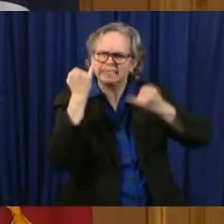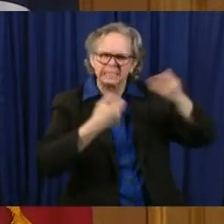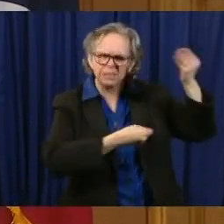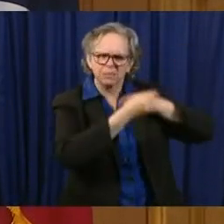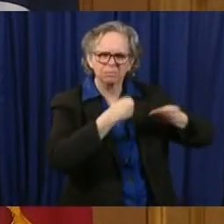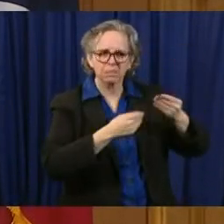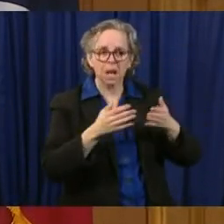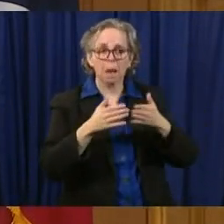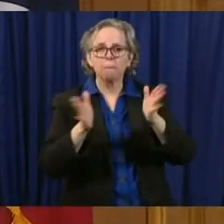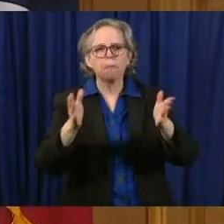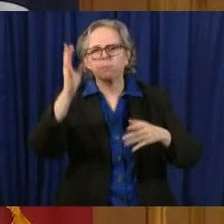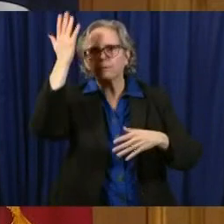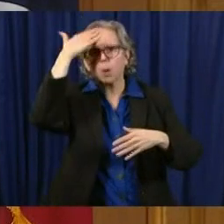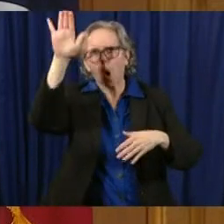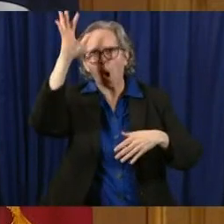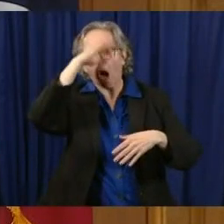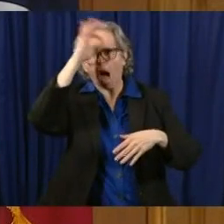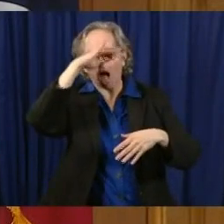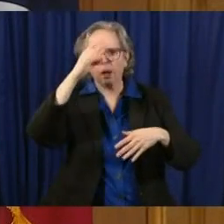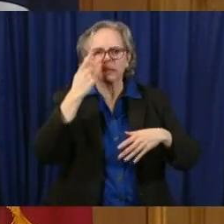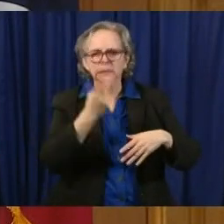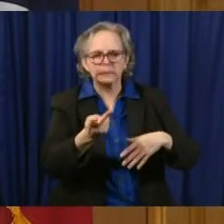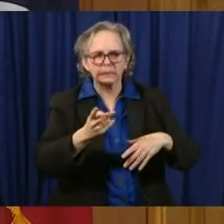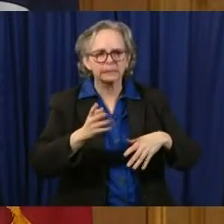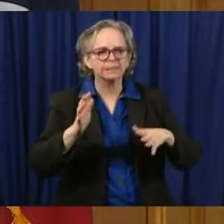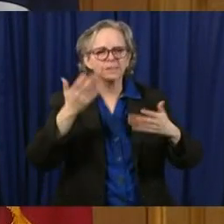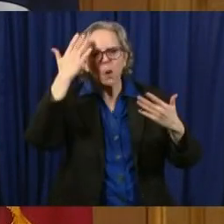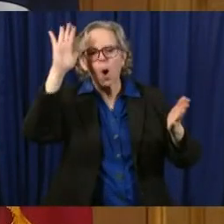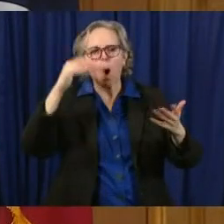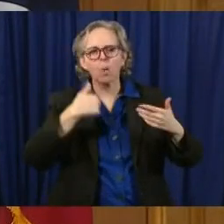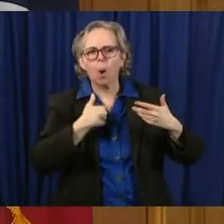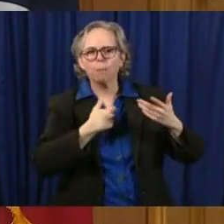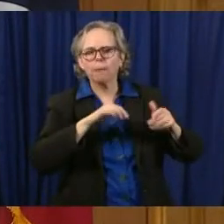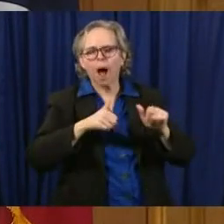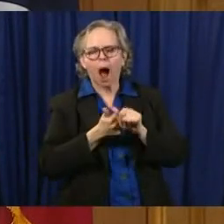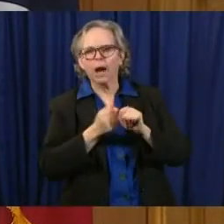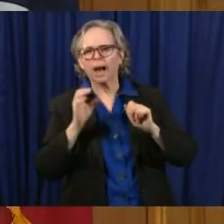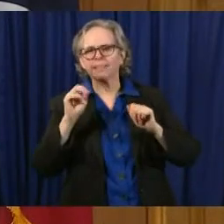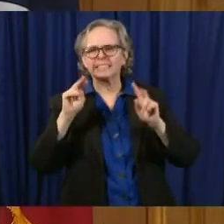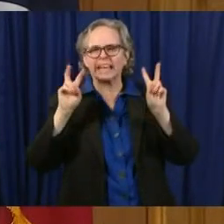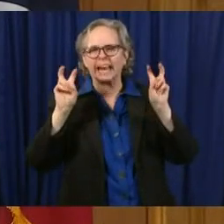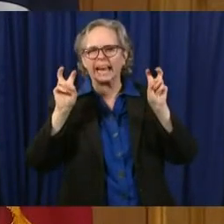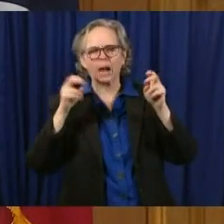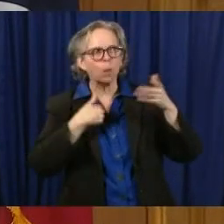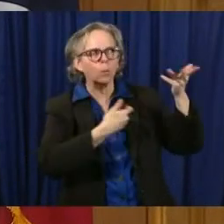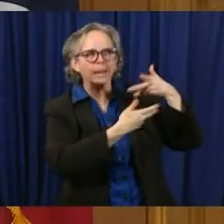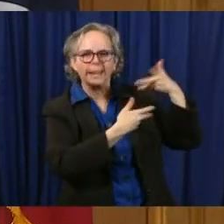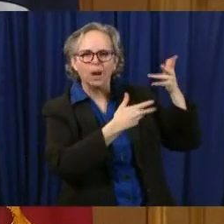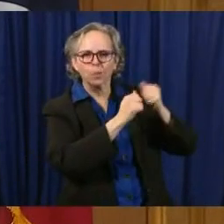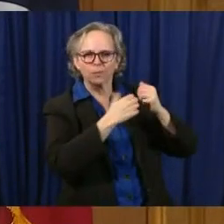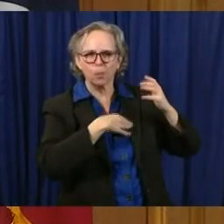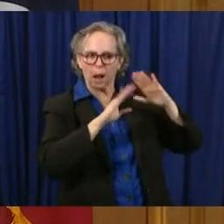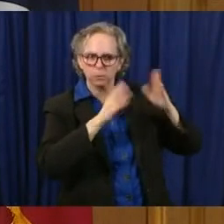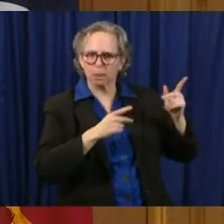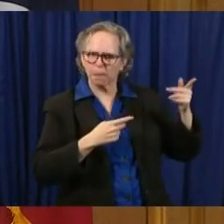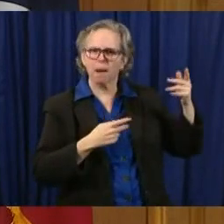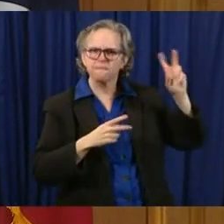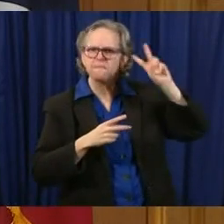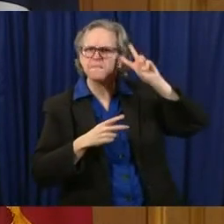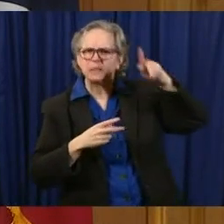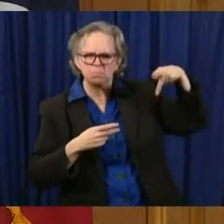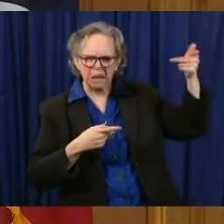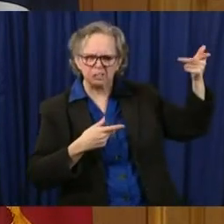on behind the scenes, but, you know, it's not uncommon for the vice president to be on the phone with governors